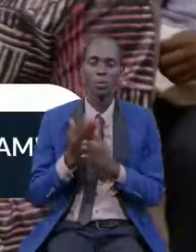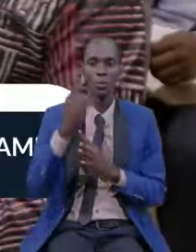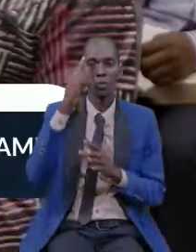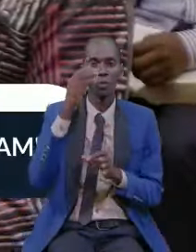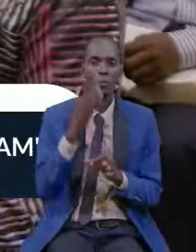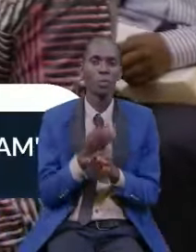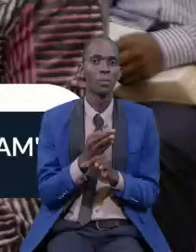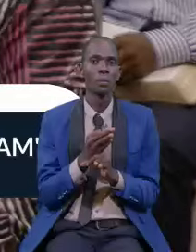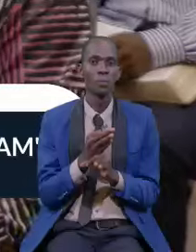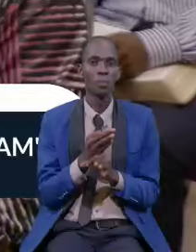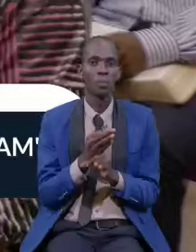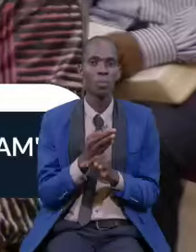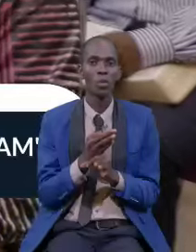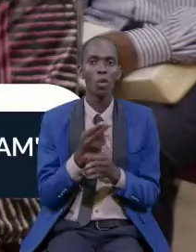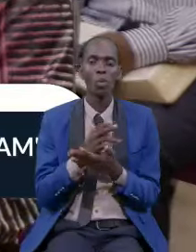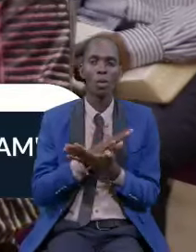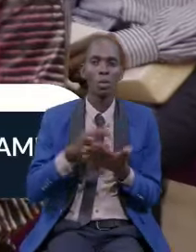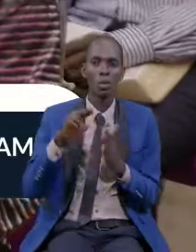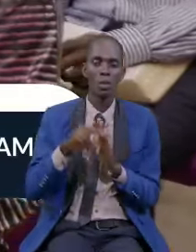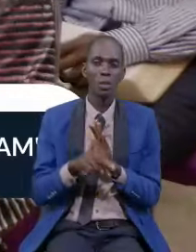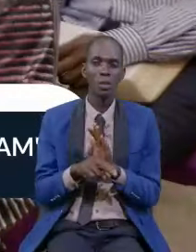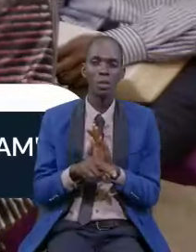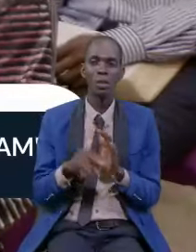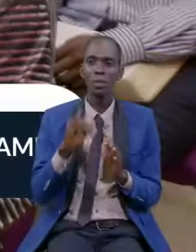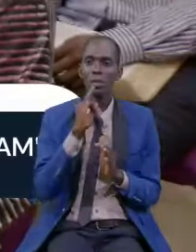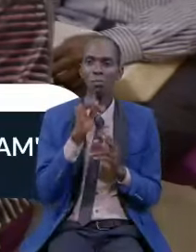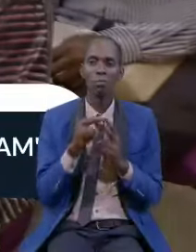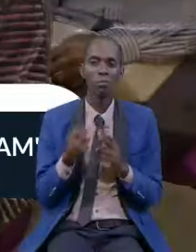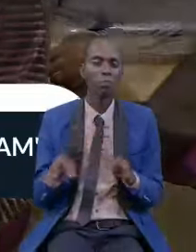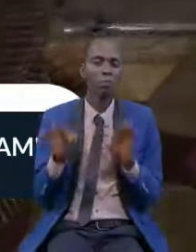through faith. Holiness is essential.